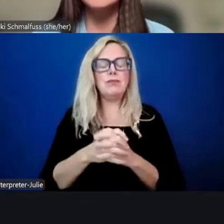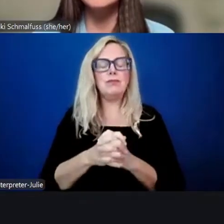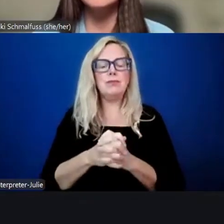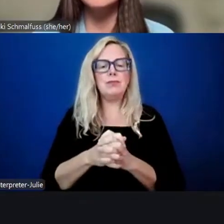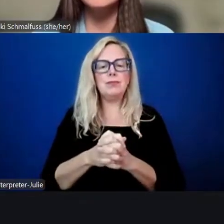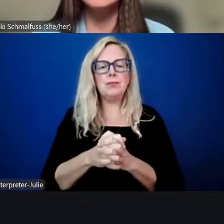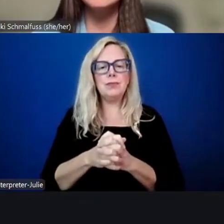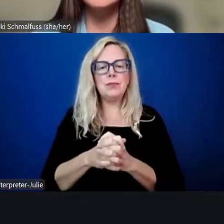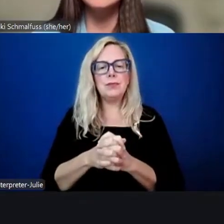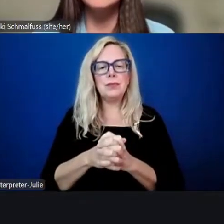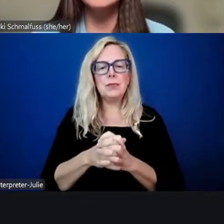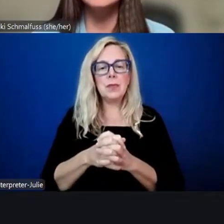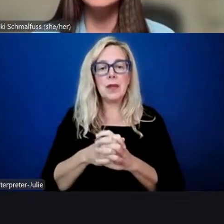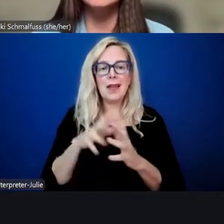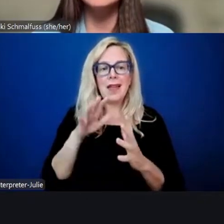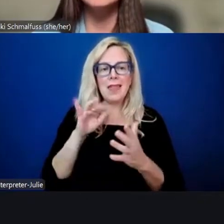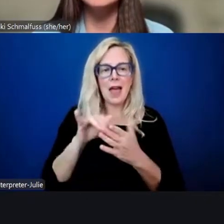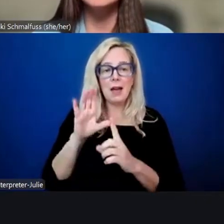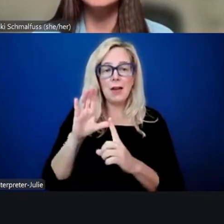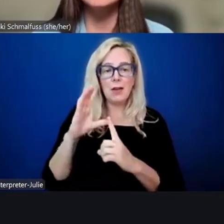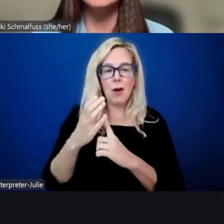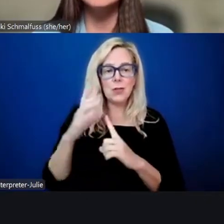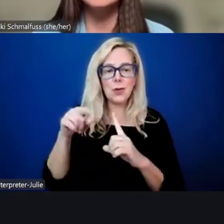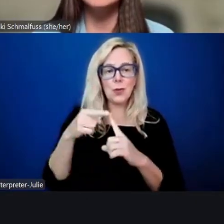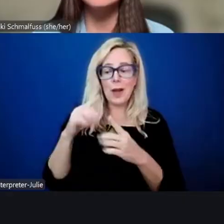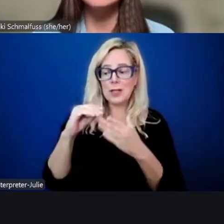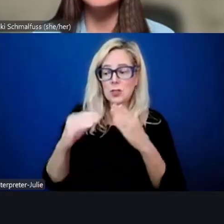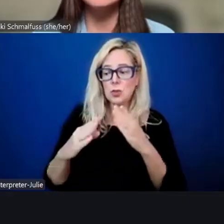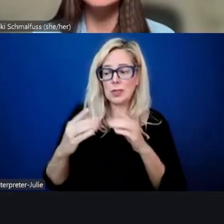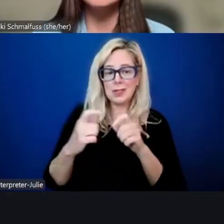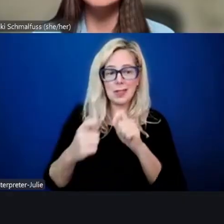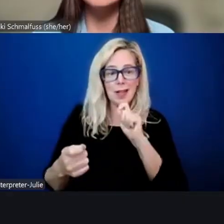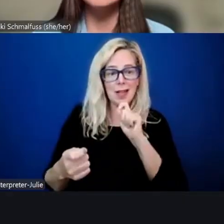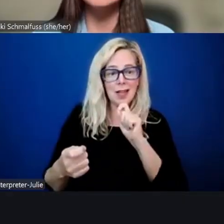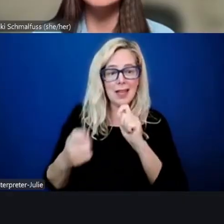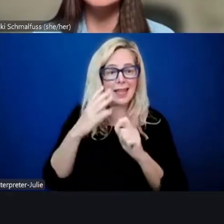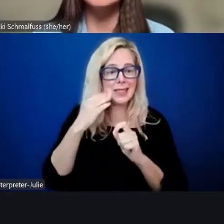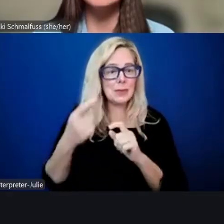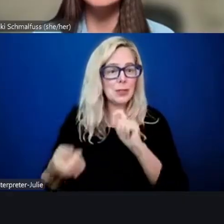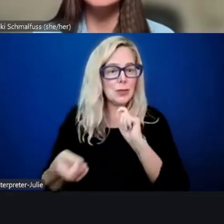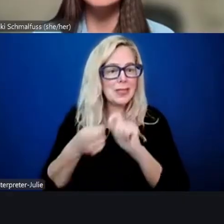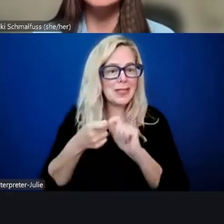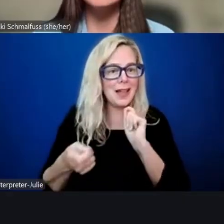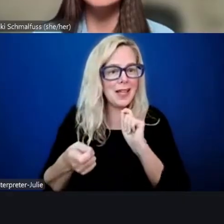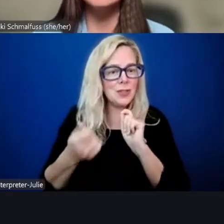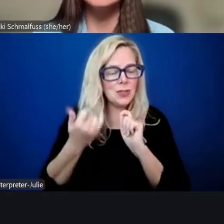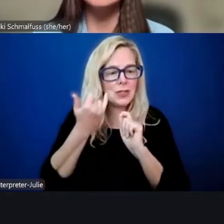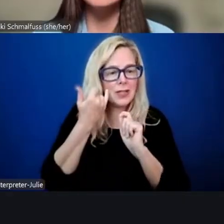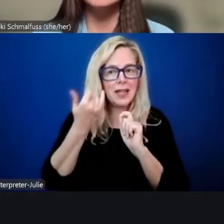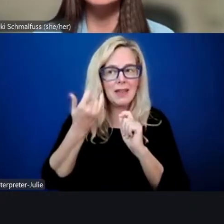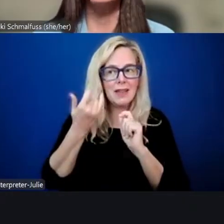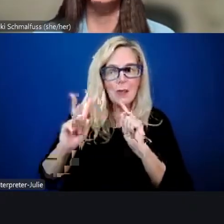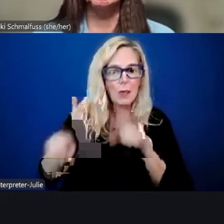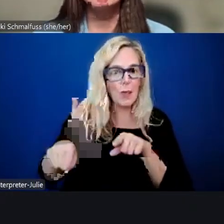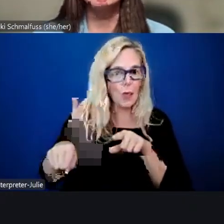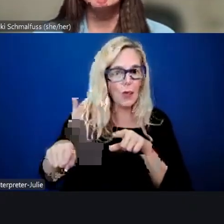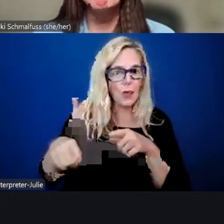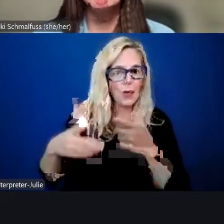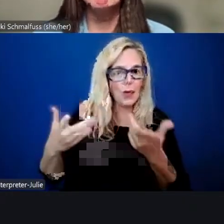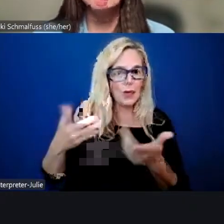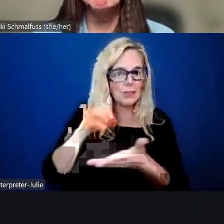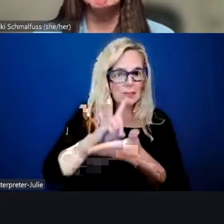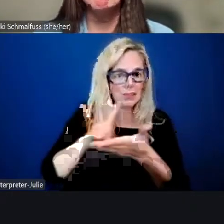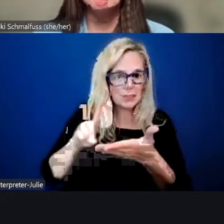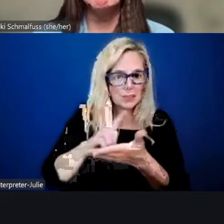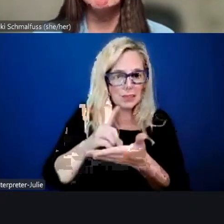students are retaliated against for reporting things is that we simply have more representation. We have more sense of belonging